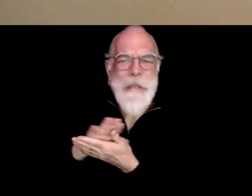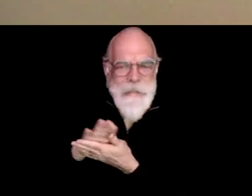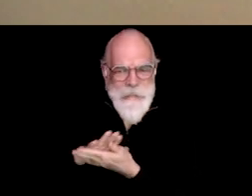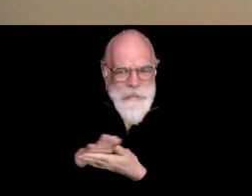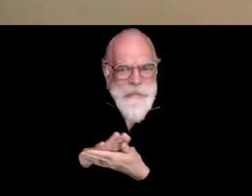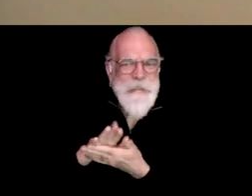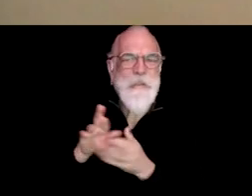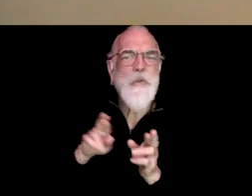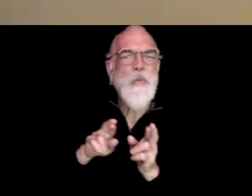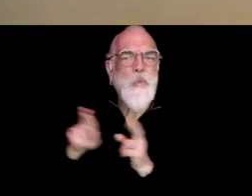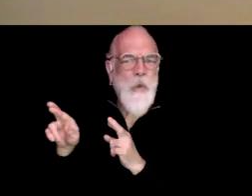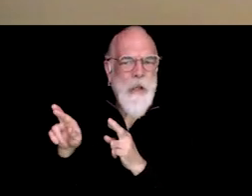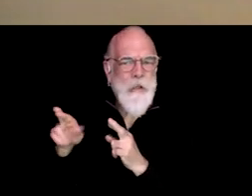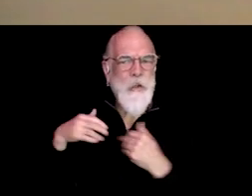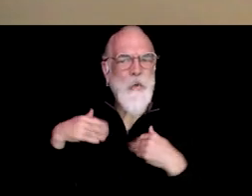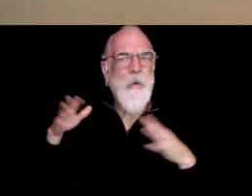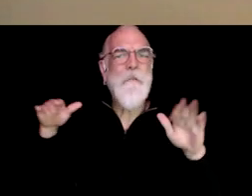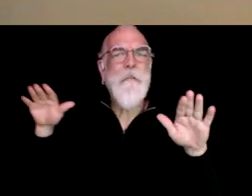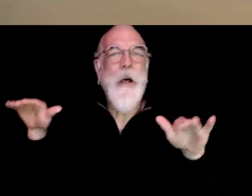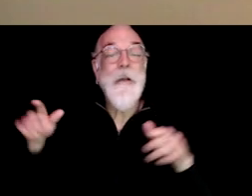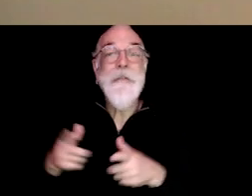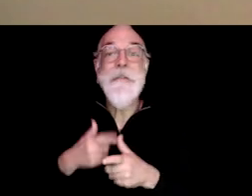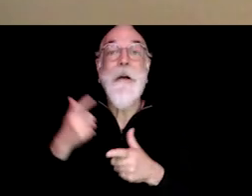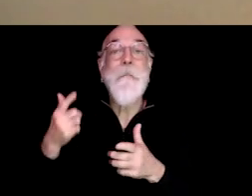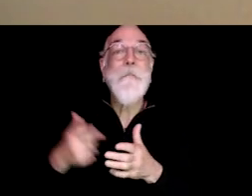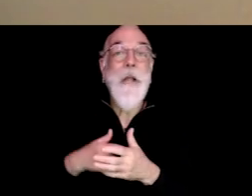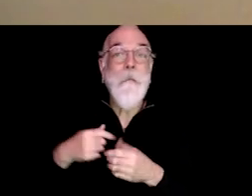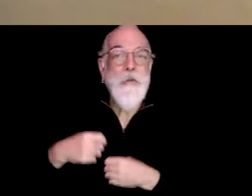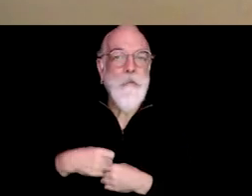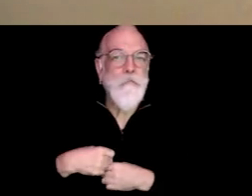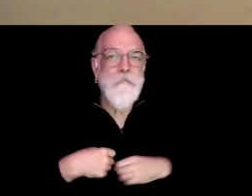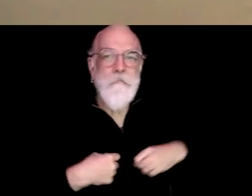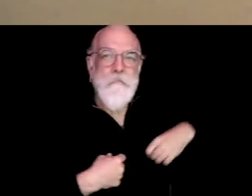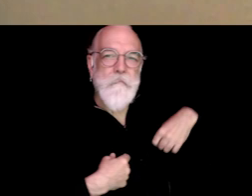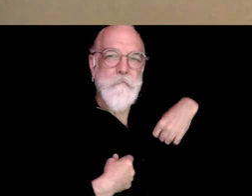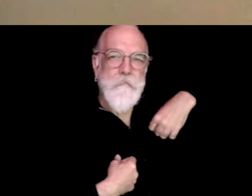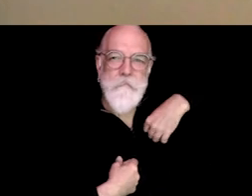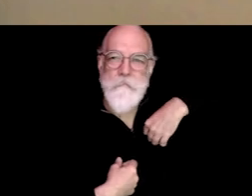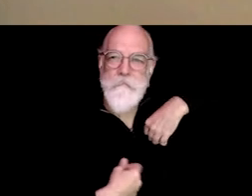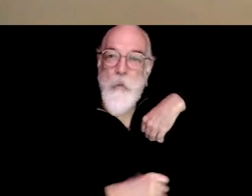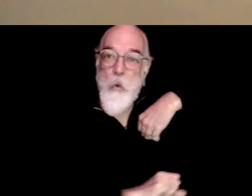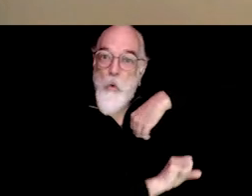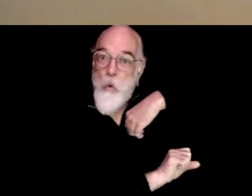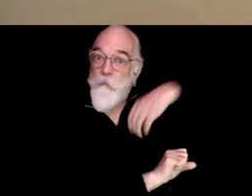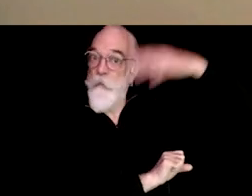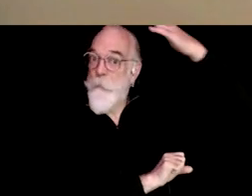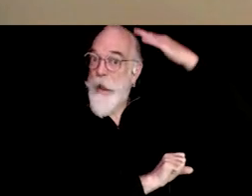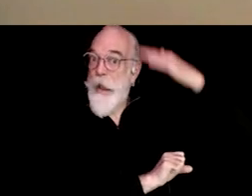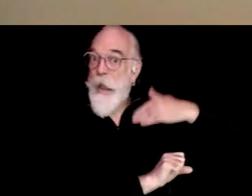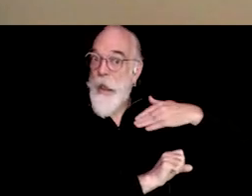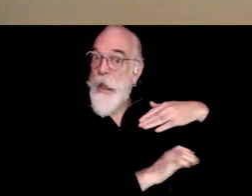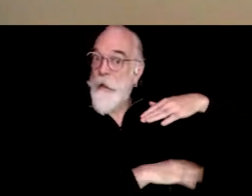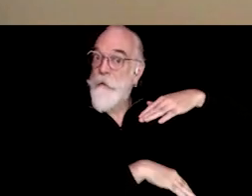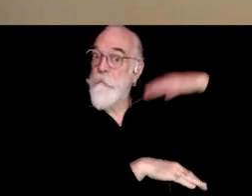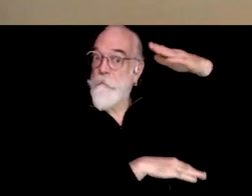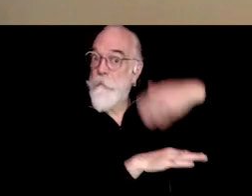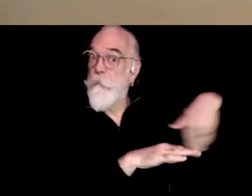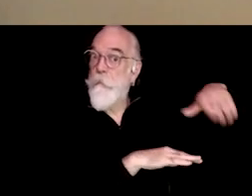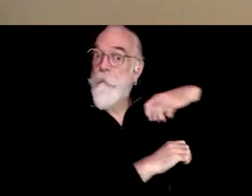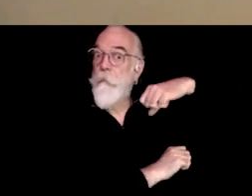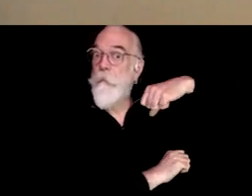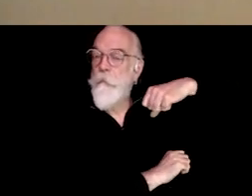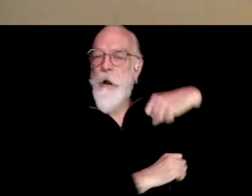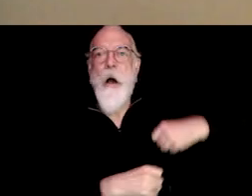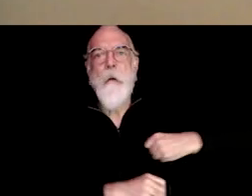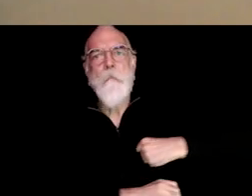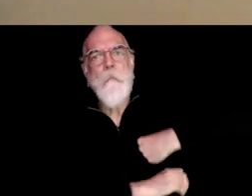enough, and sometimes put a wing over me. And while I realized that they had the